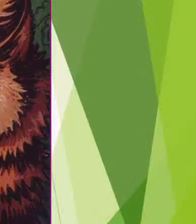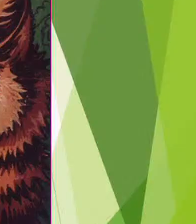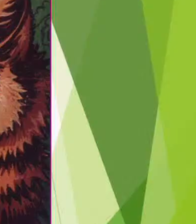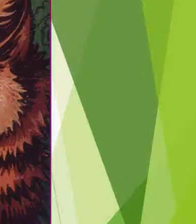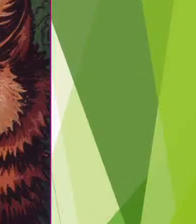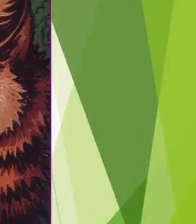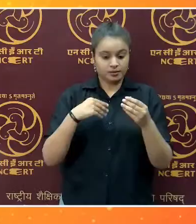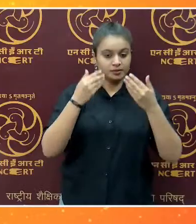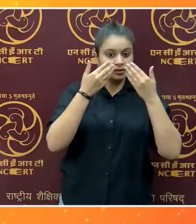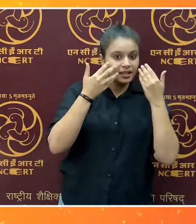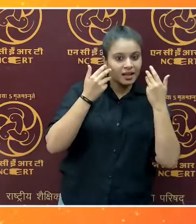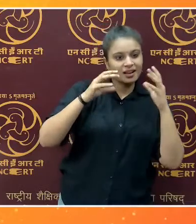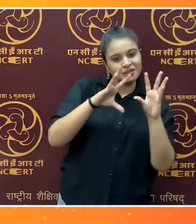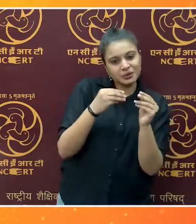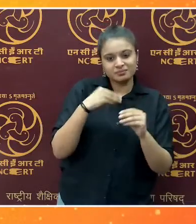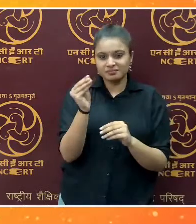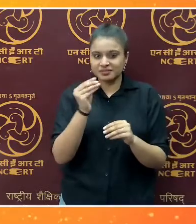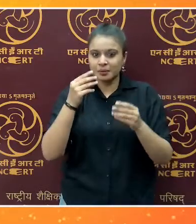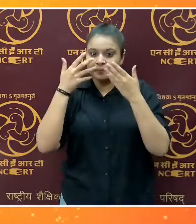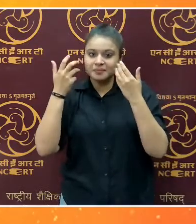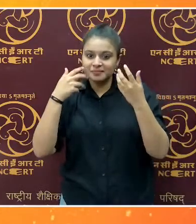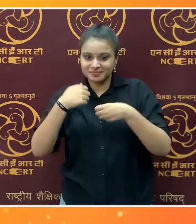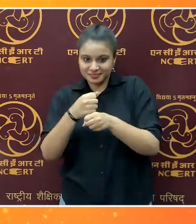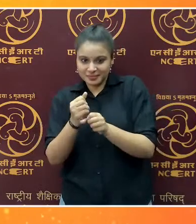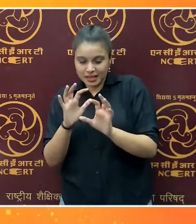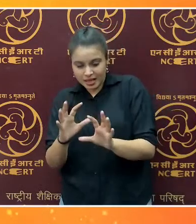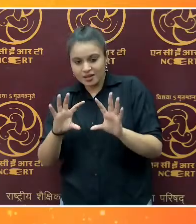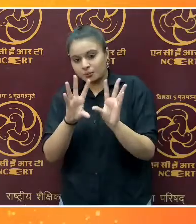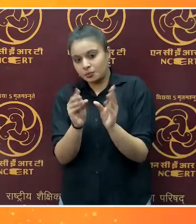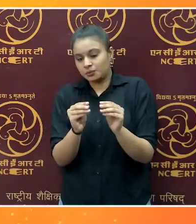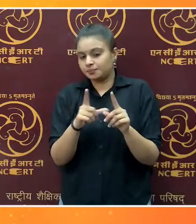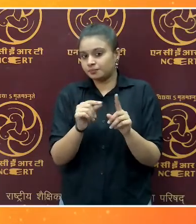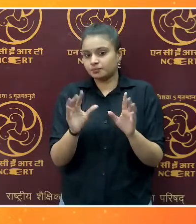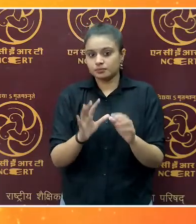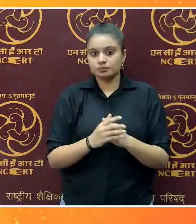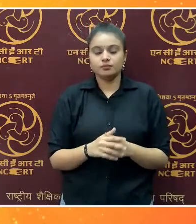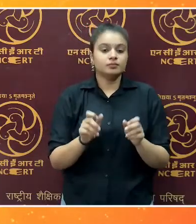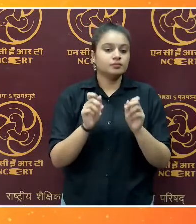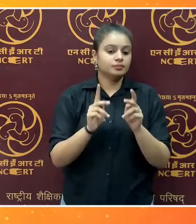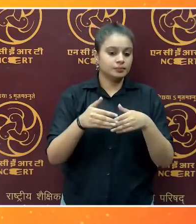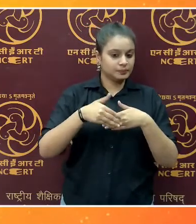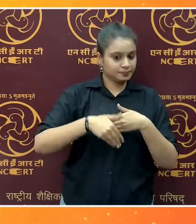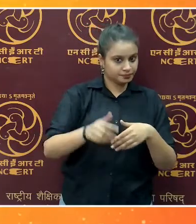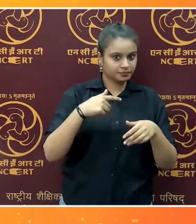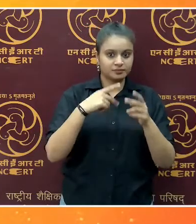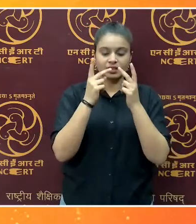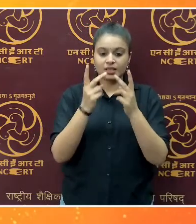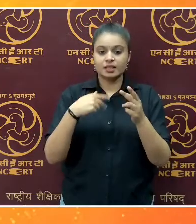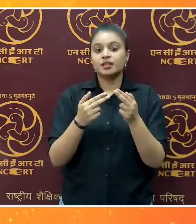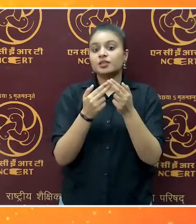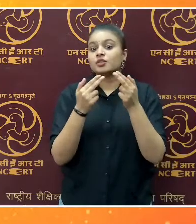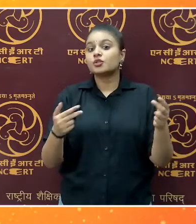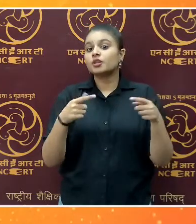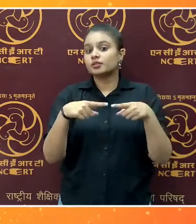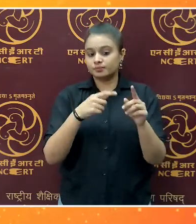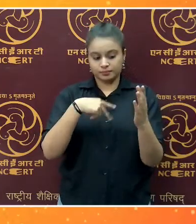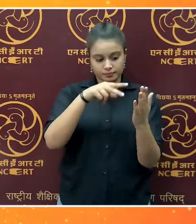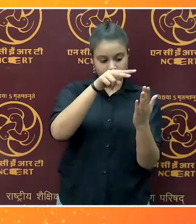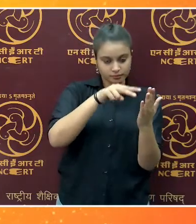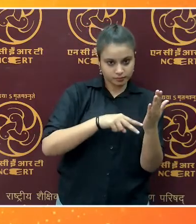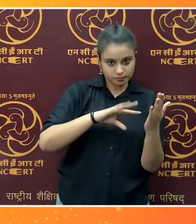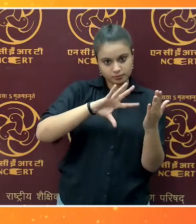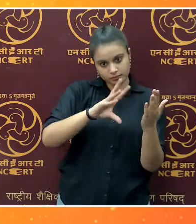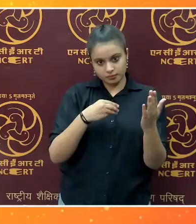cat paintings. Maybe make some cat paintings of your own. Wow. Okay, so let us get to the story itself that we have in